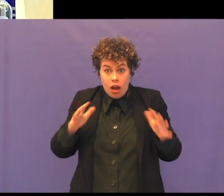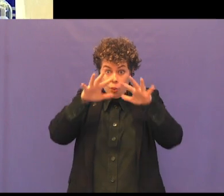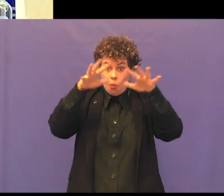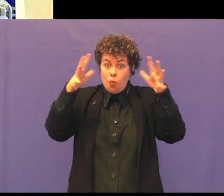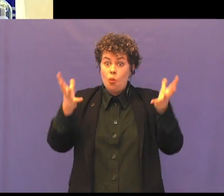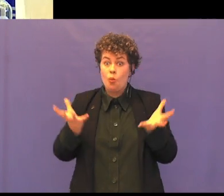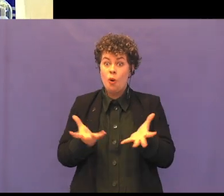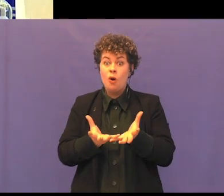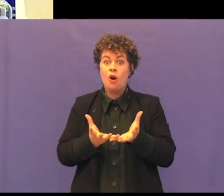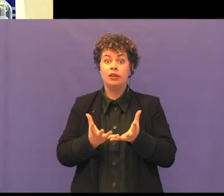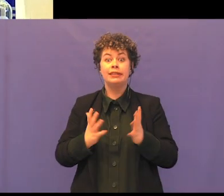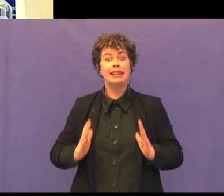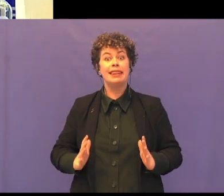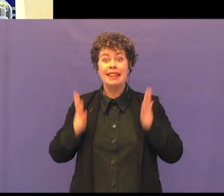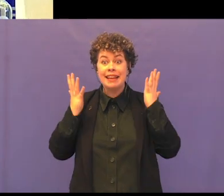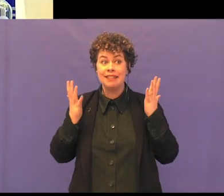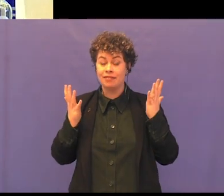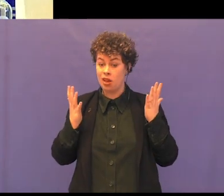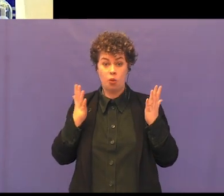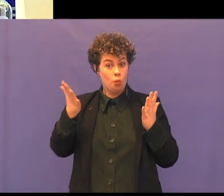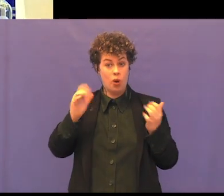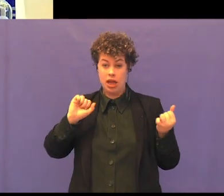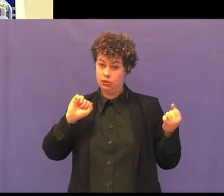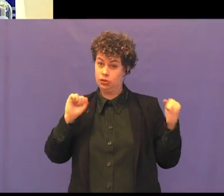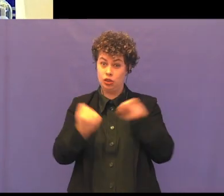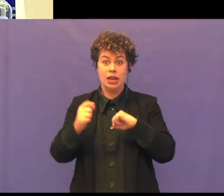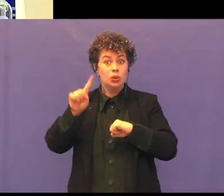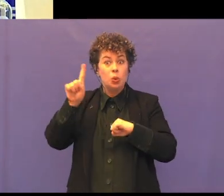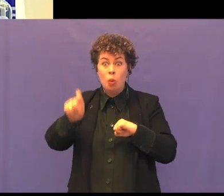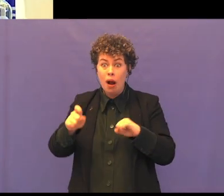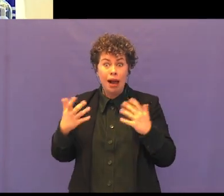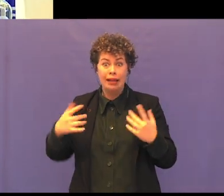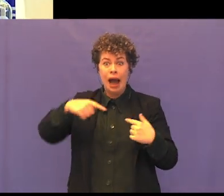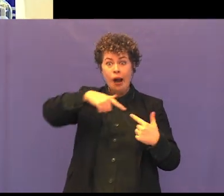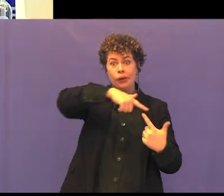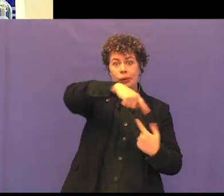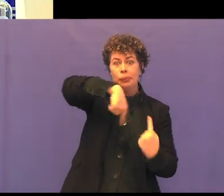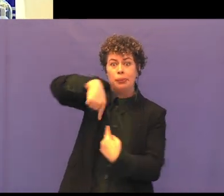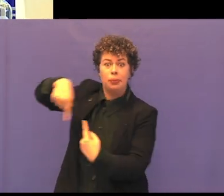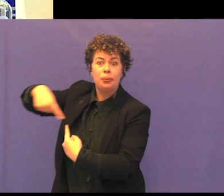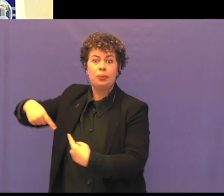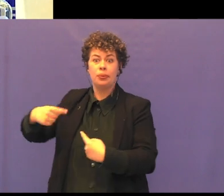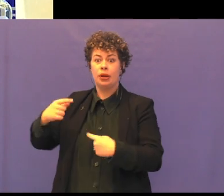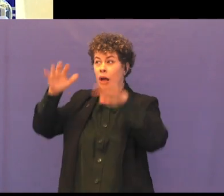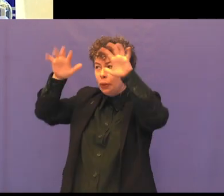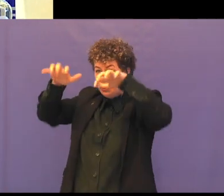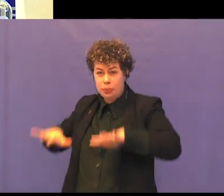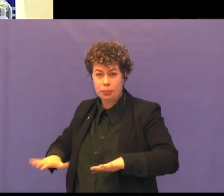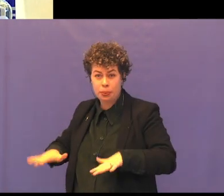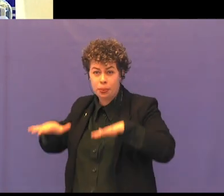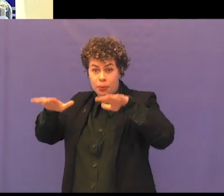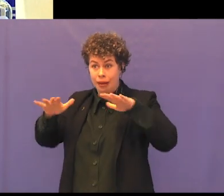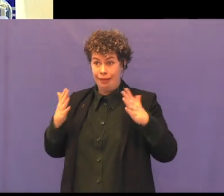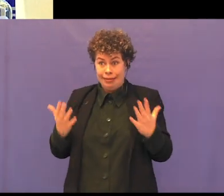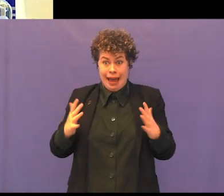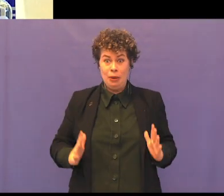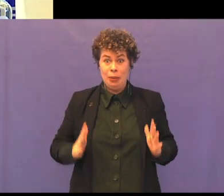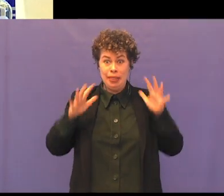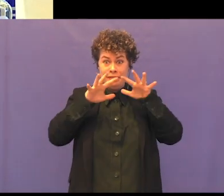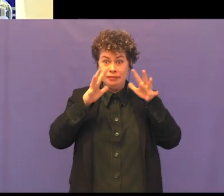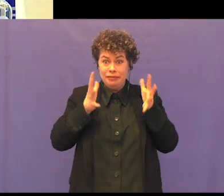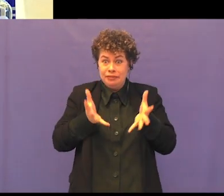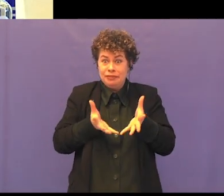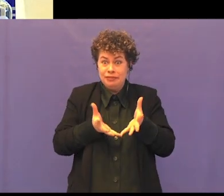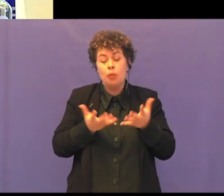pressures that will come from global warming. We are on a we are on a continent that has whose temperatures have